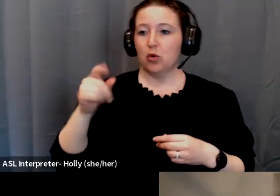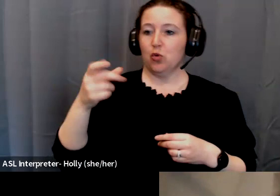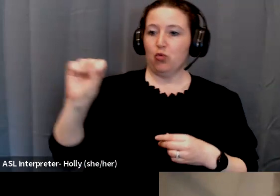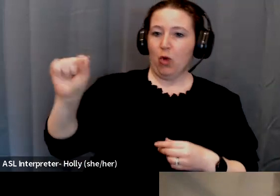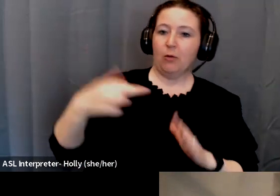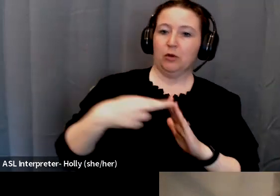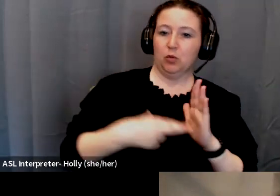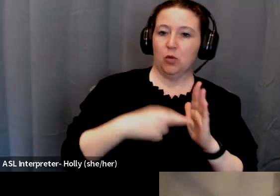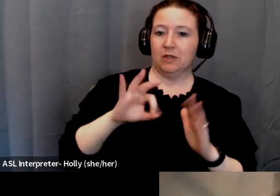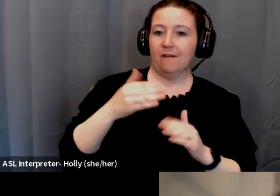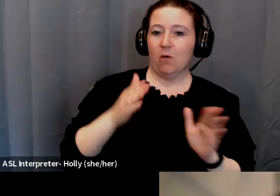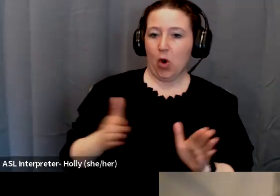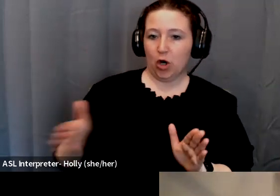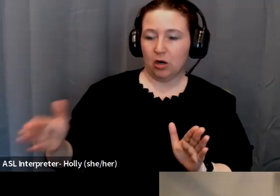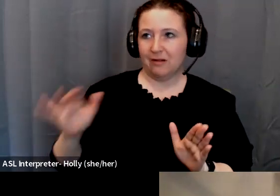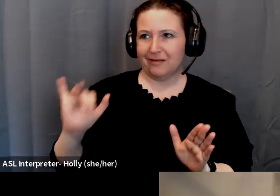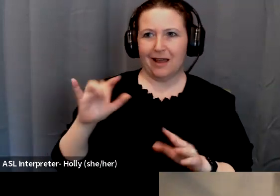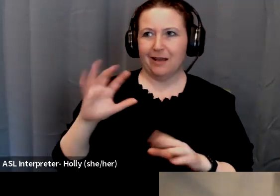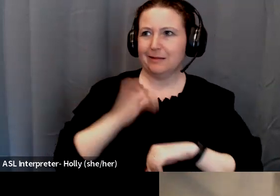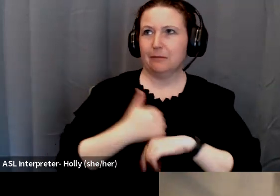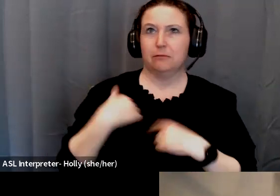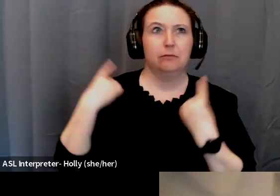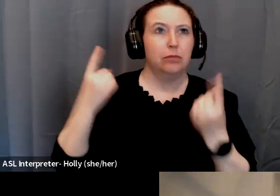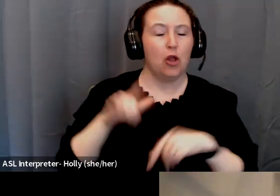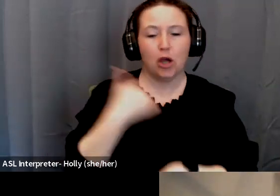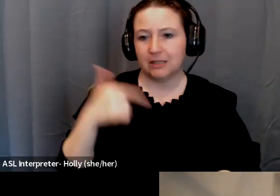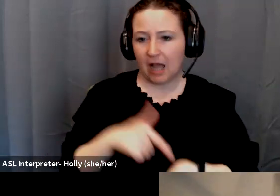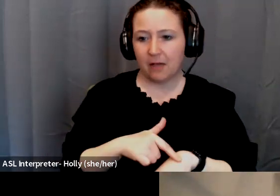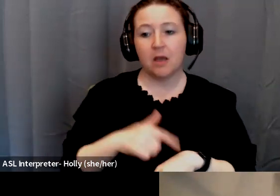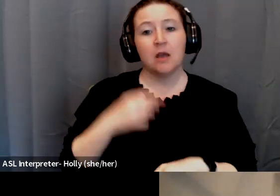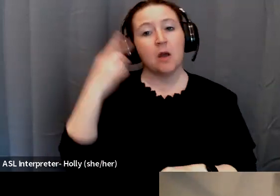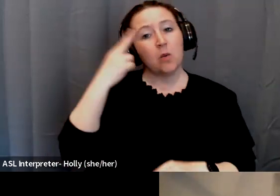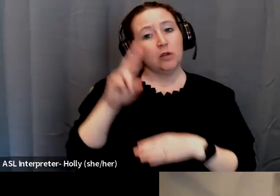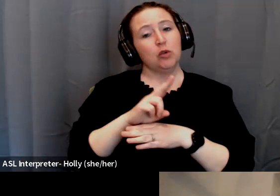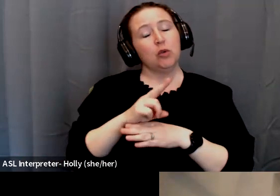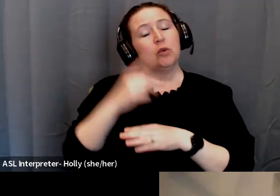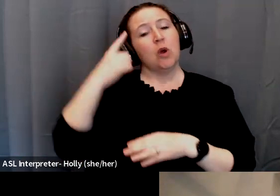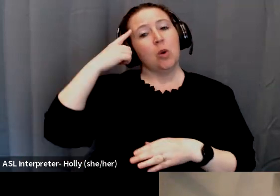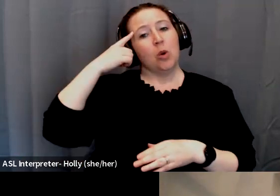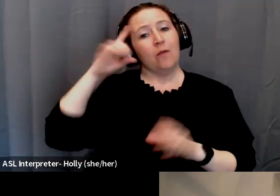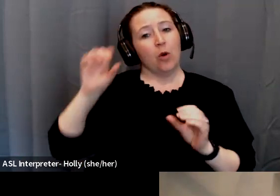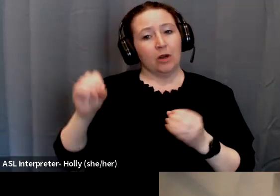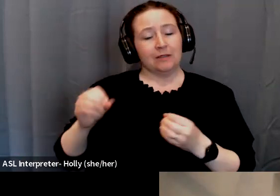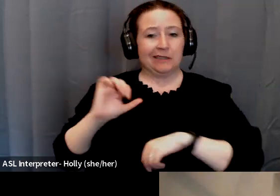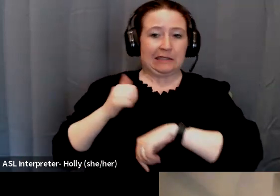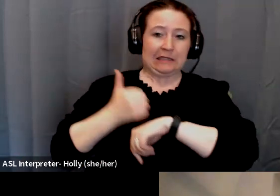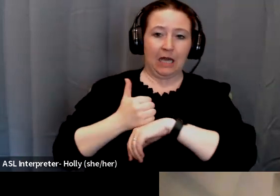that organizations often use to try to set a framework in order to accomplish